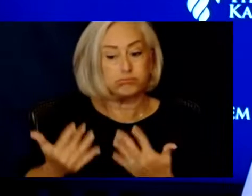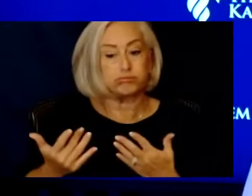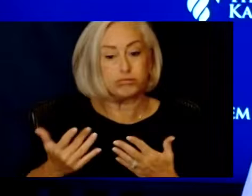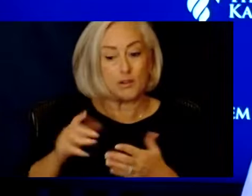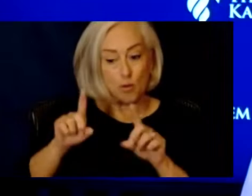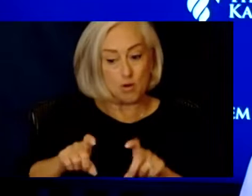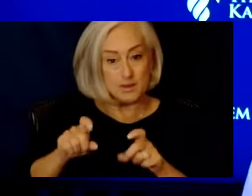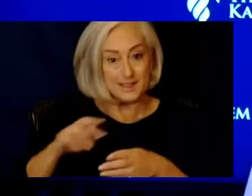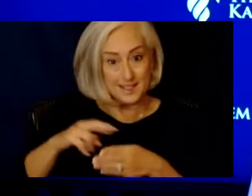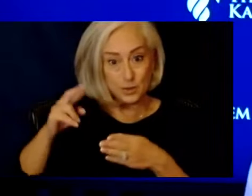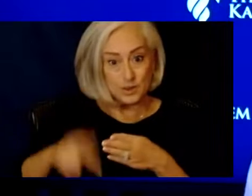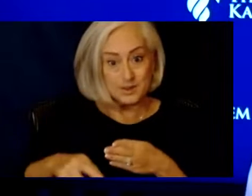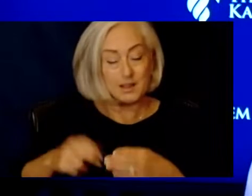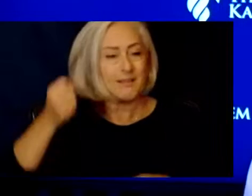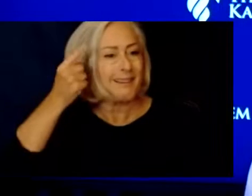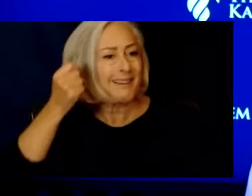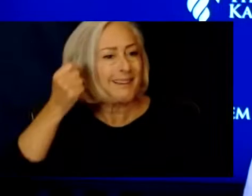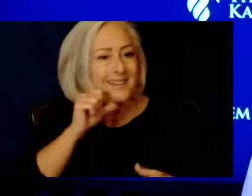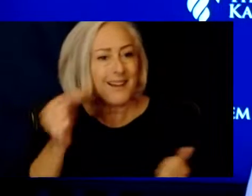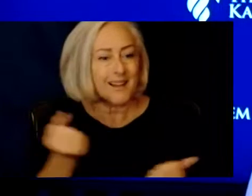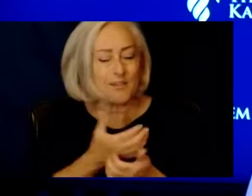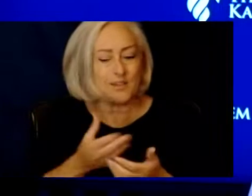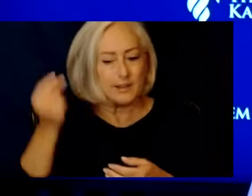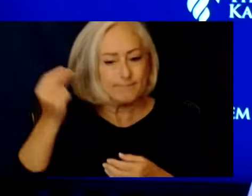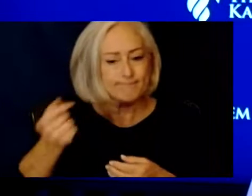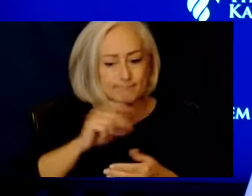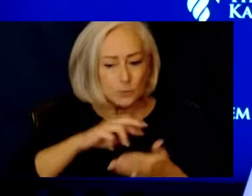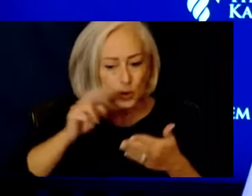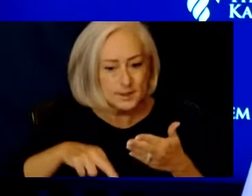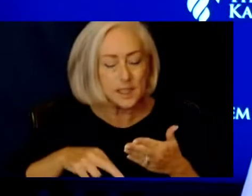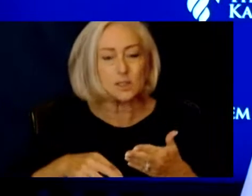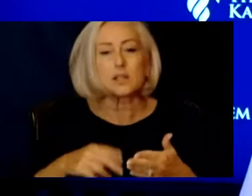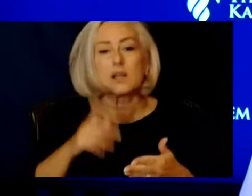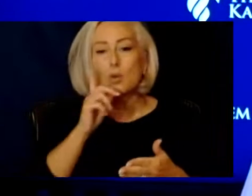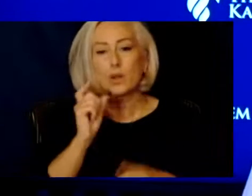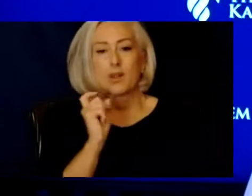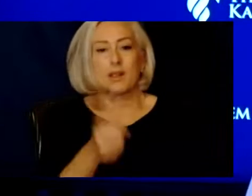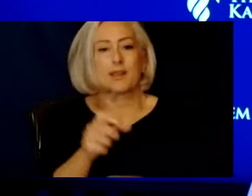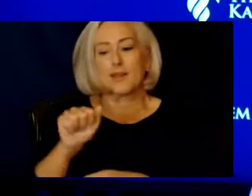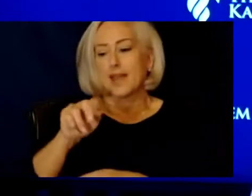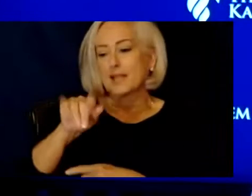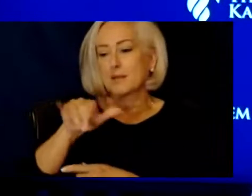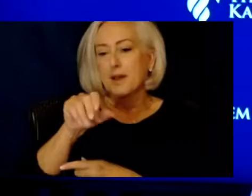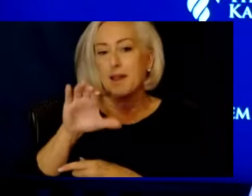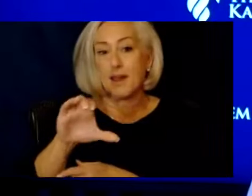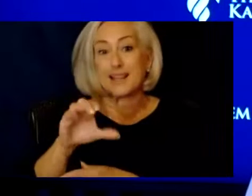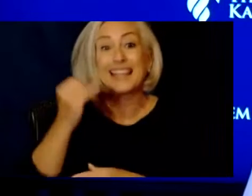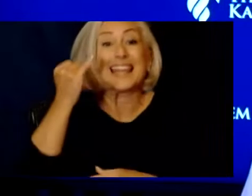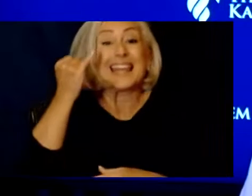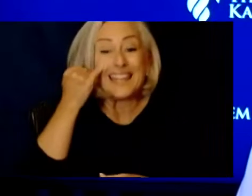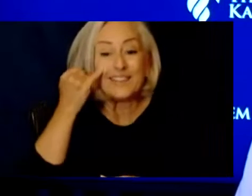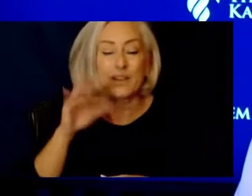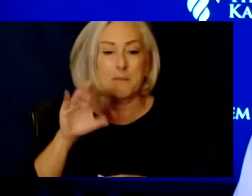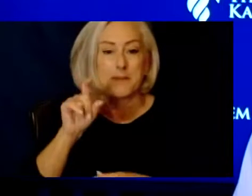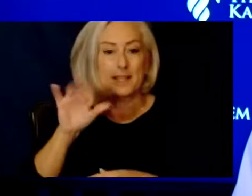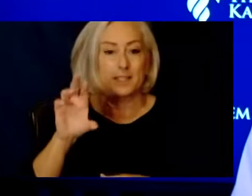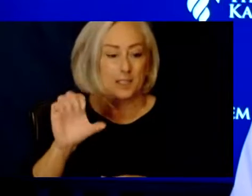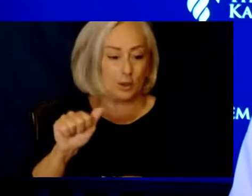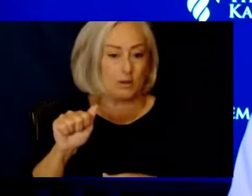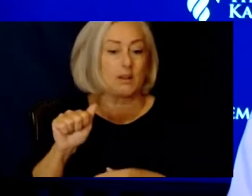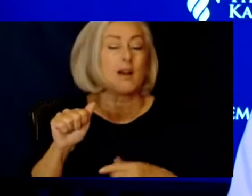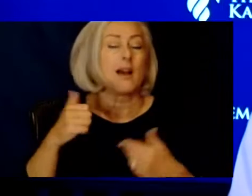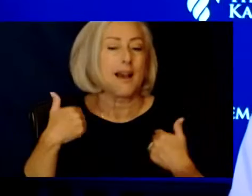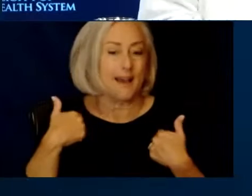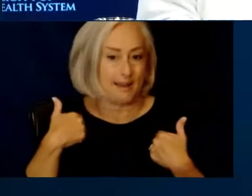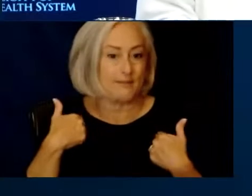everything is instantaneous. We're gonna start antibiotics to cover you in case it is a bacterial cause of the meningitis. And